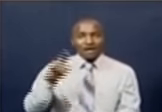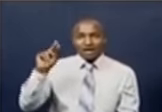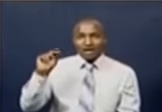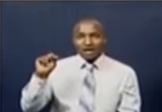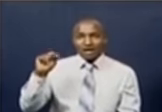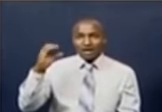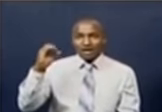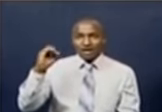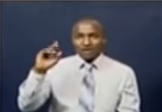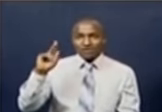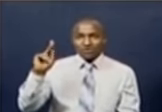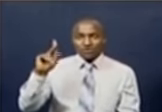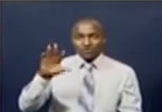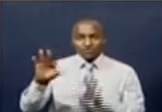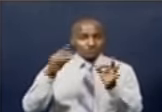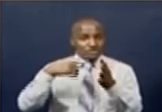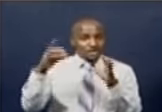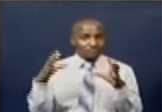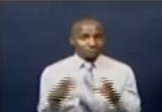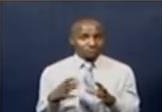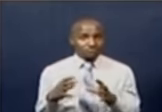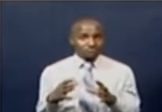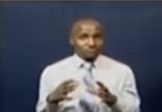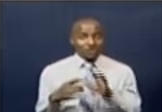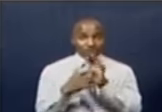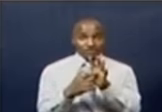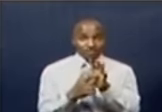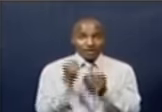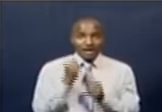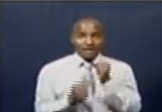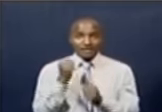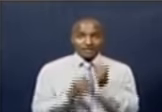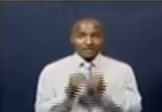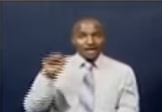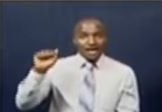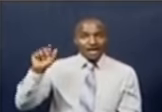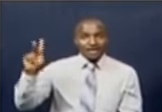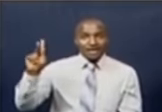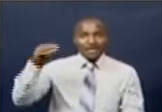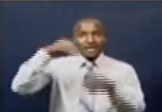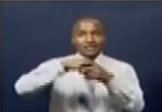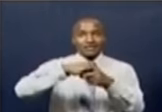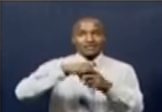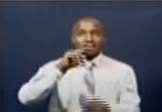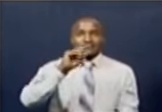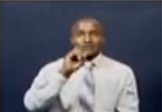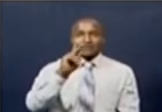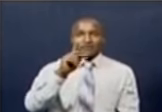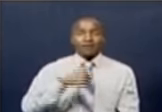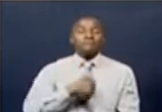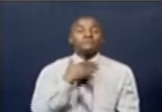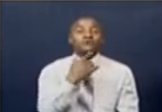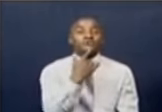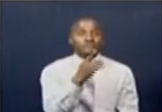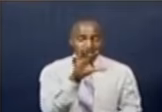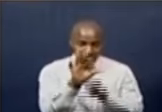send the NOC team to home. But you see, like, Athletic Kenya is part of NOC. Yes. And what I want to say about the